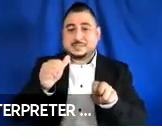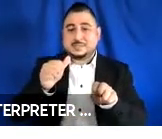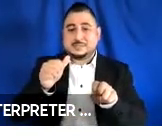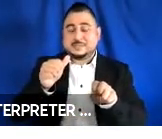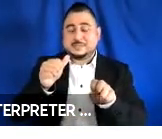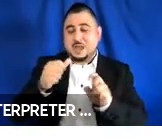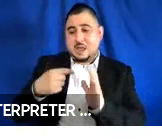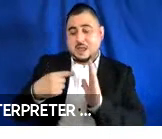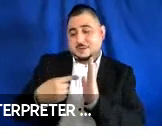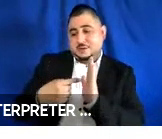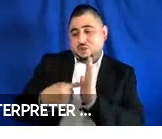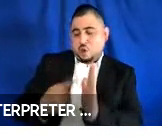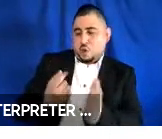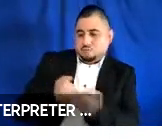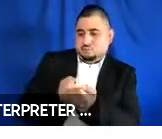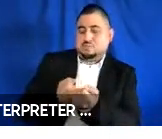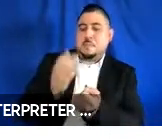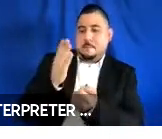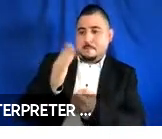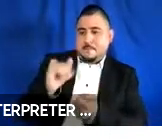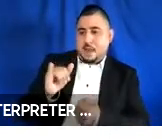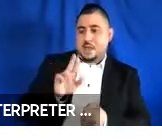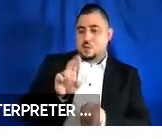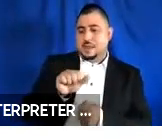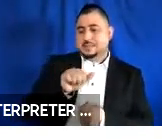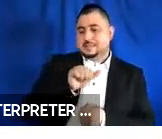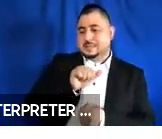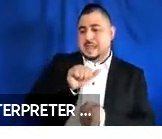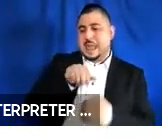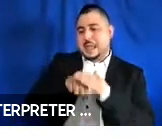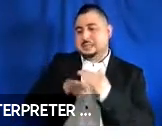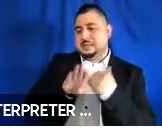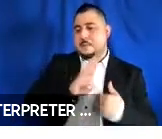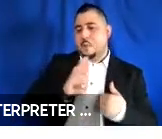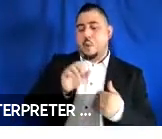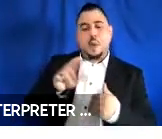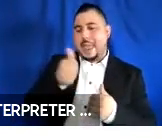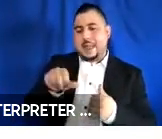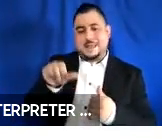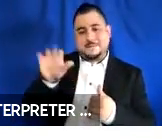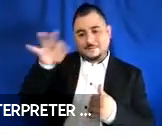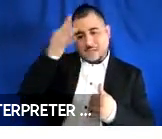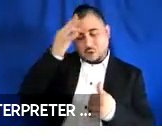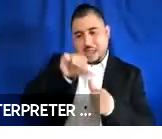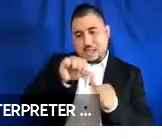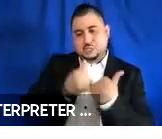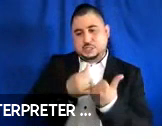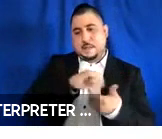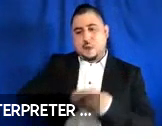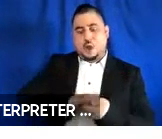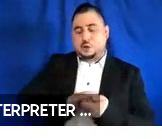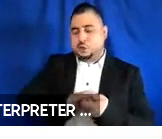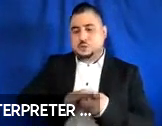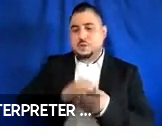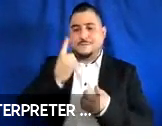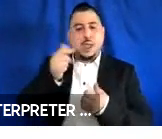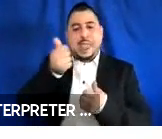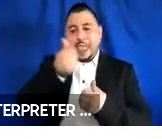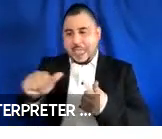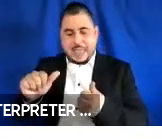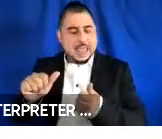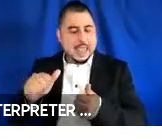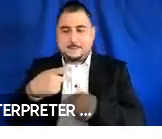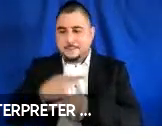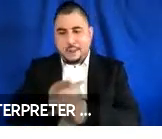constitute an endorsement by the Access Board or by any of our federal agency partners of any product,